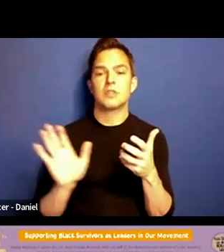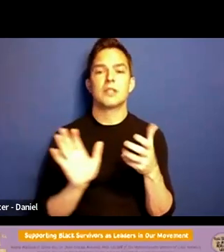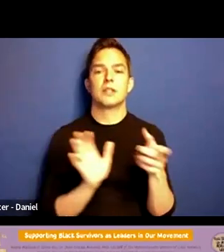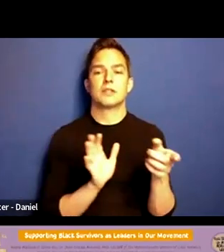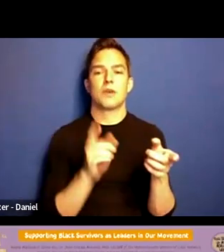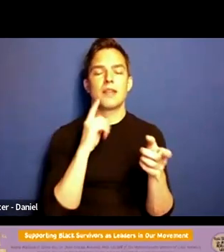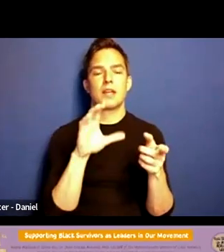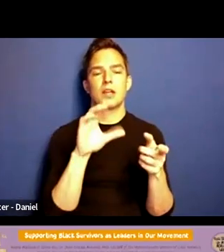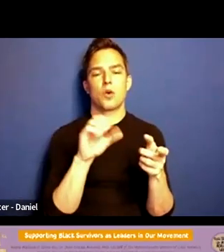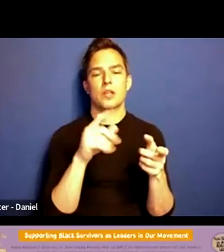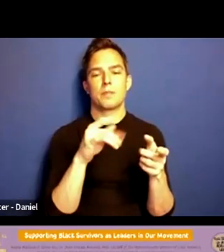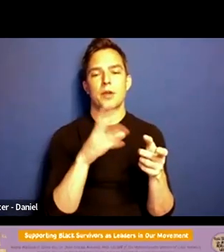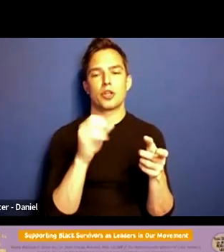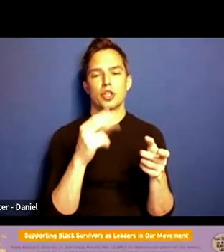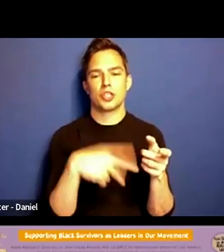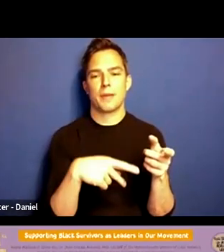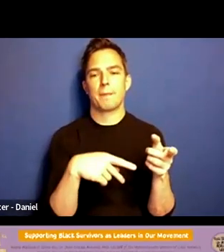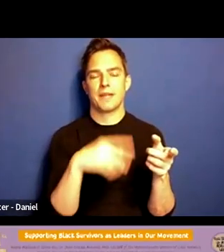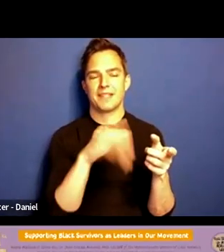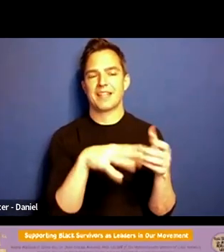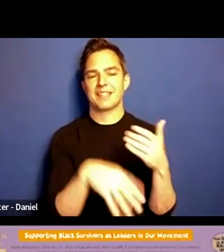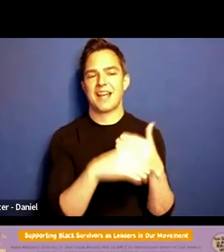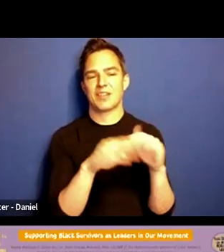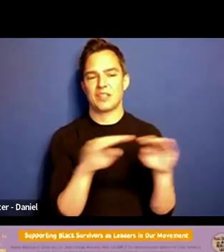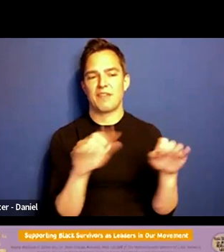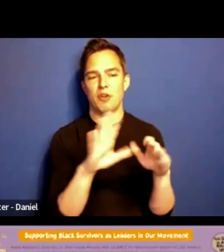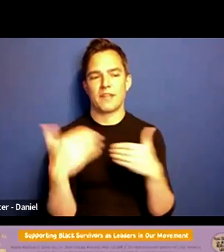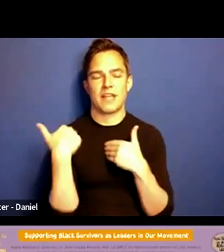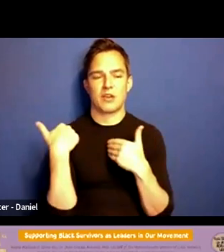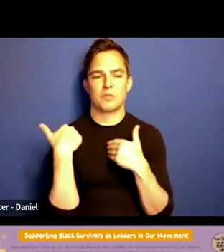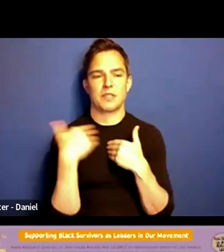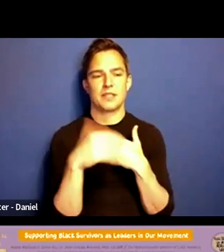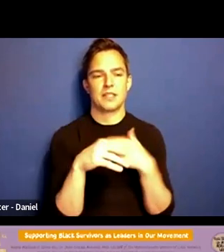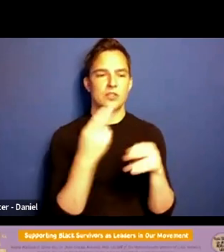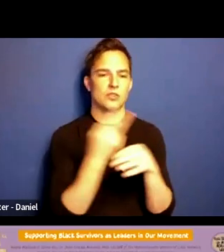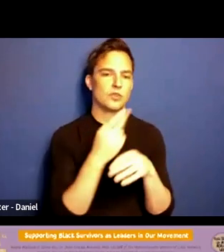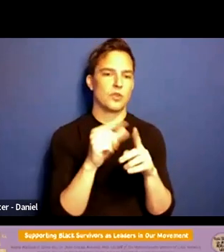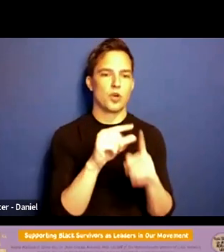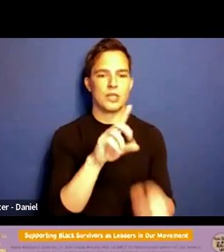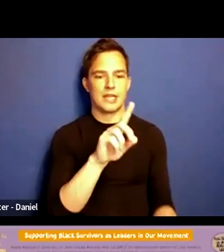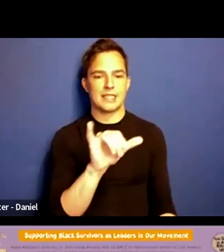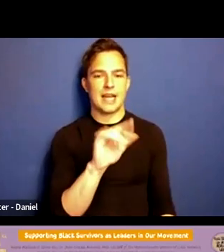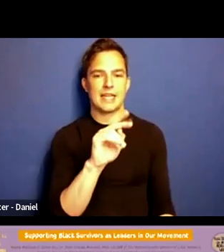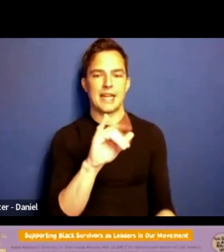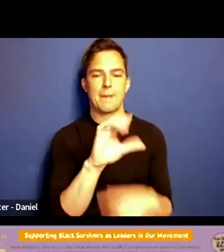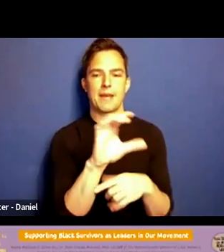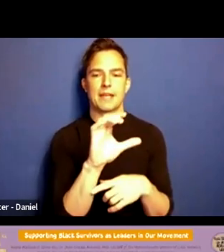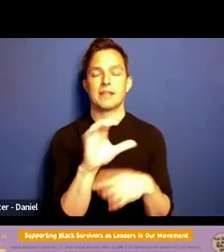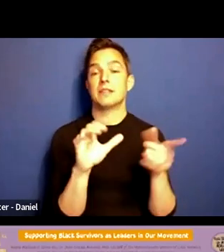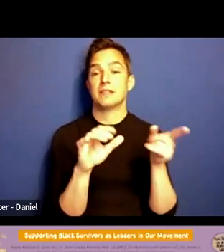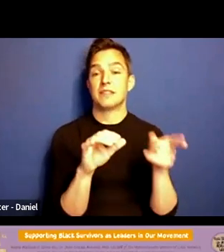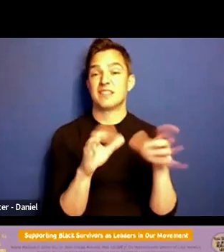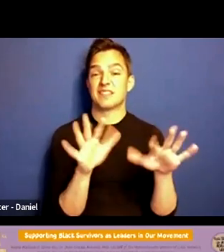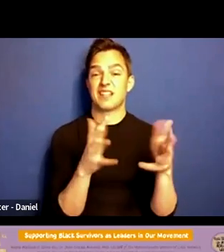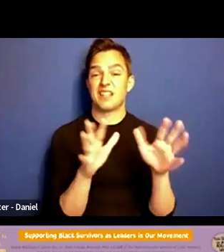the co-conspiratorship is an extra level of accountability. Like, you use the word dynamic, like it's an extra, it's kind of